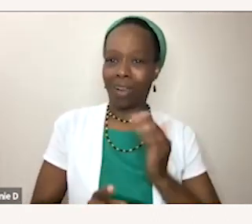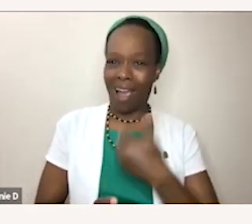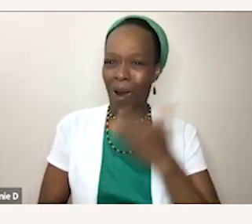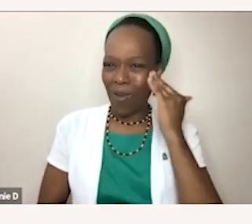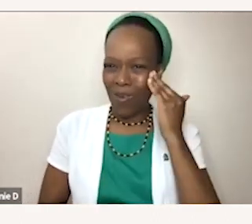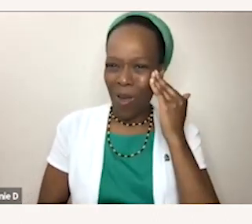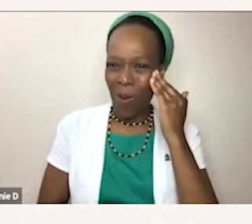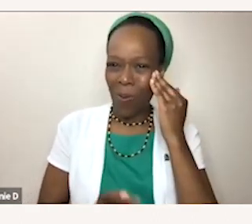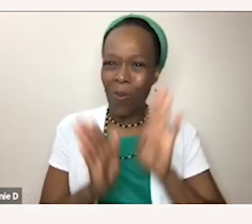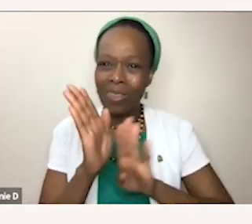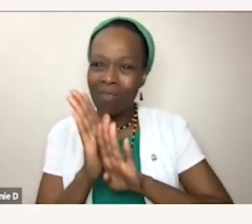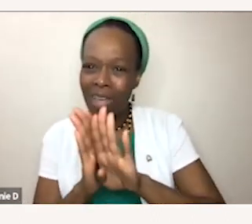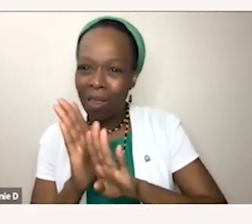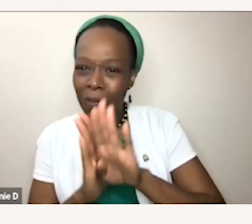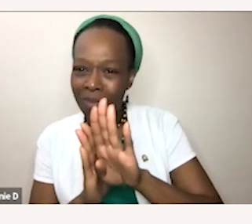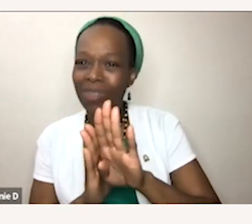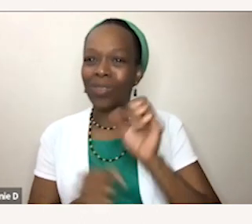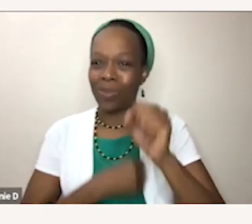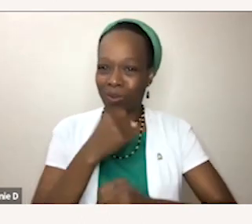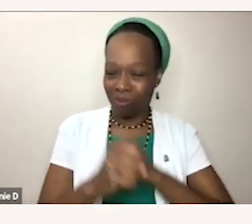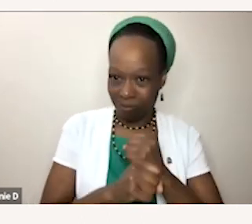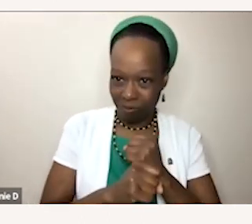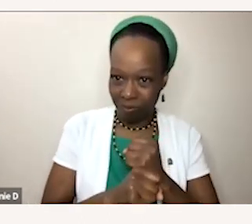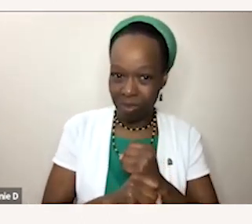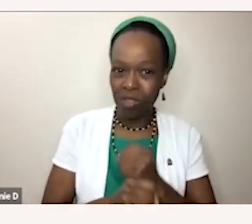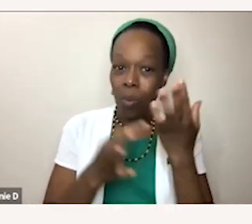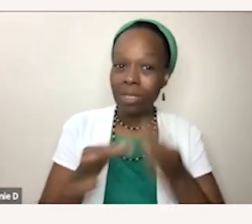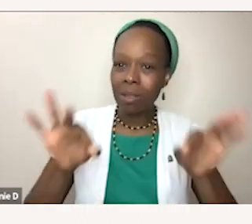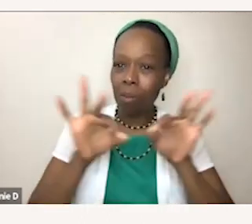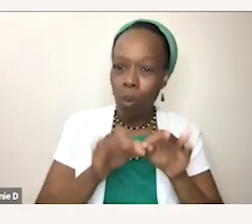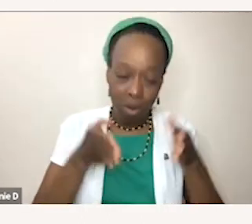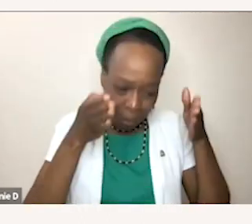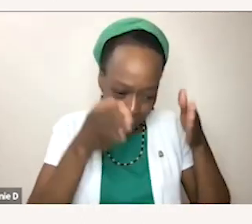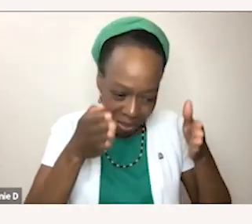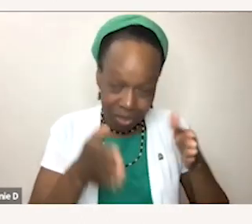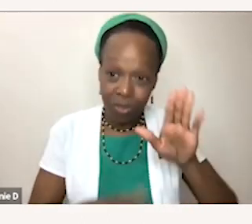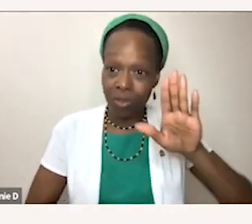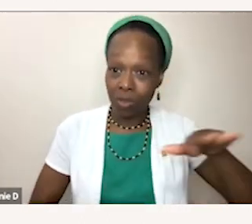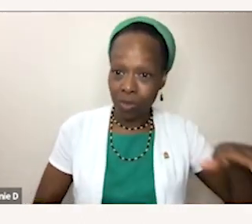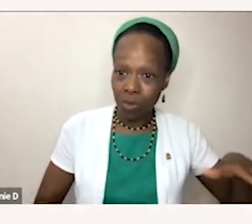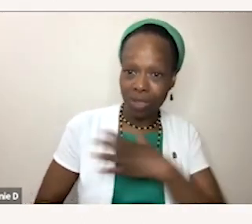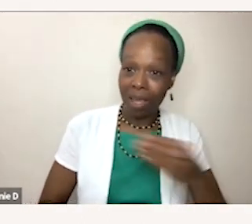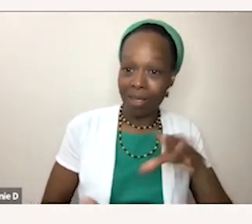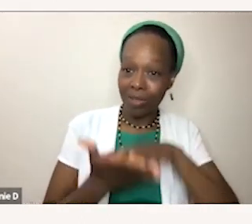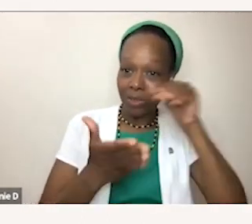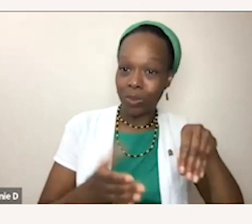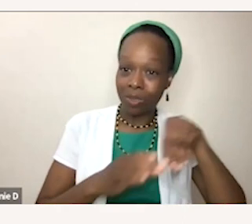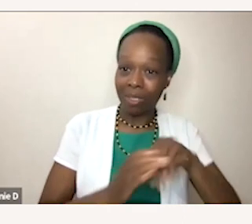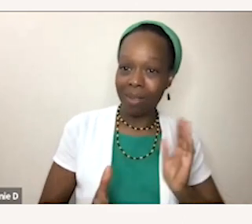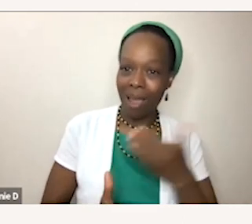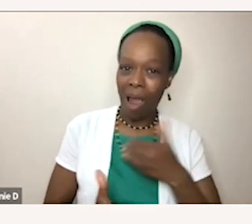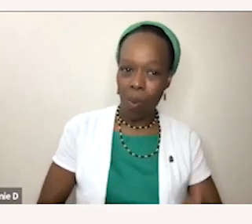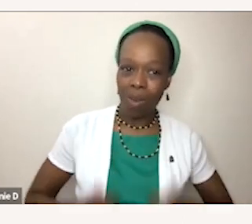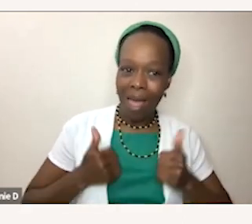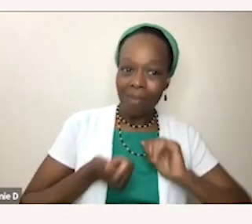we can really listen to the children and the students in our life, and how are they organically communicating? Like,